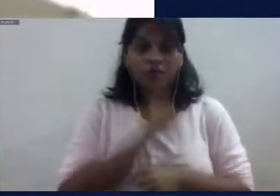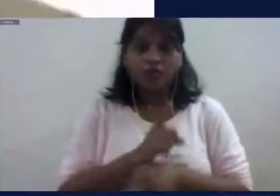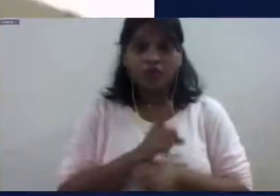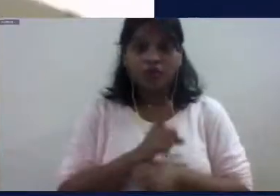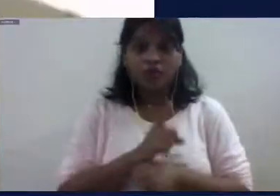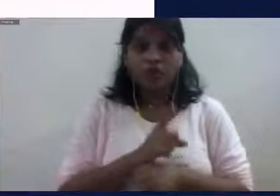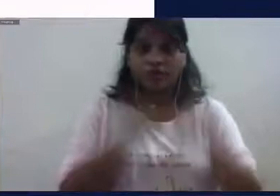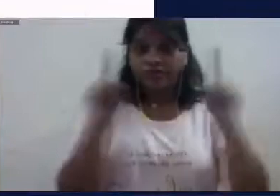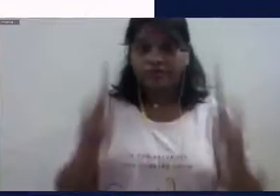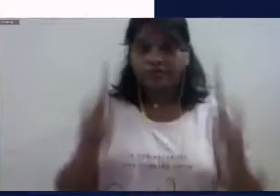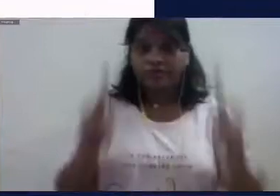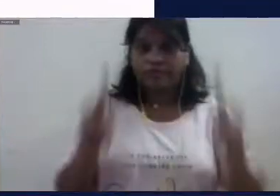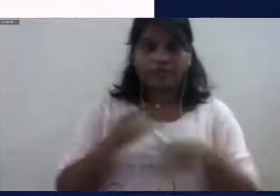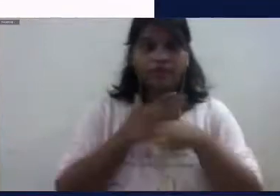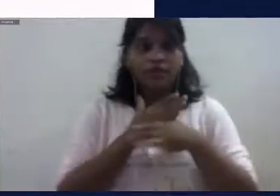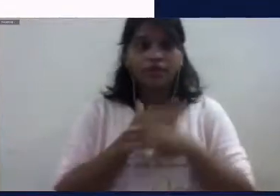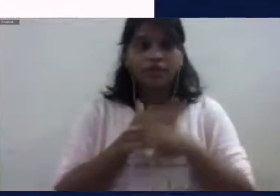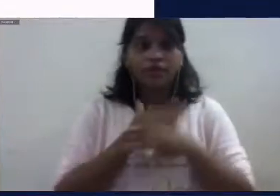my screen.